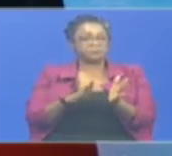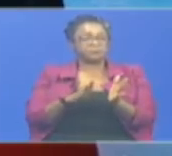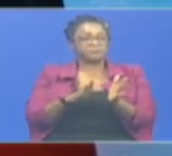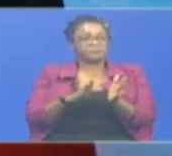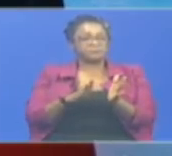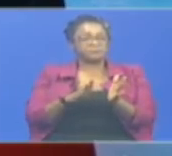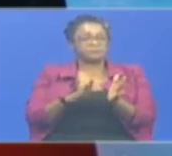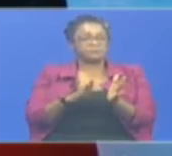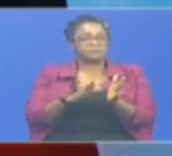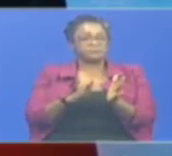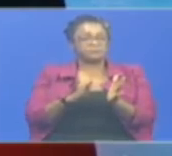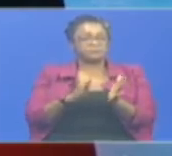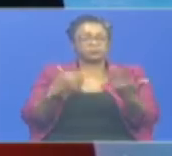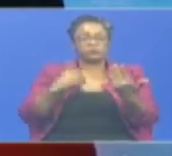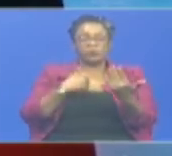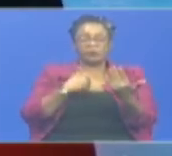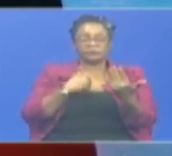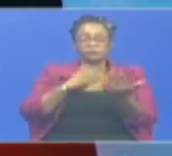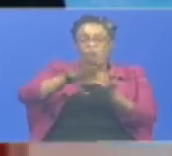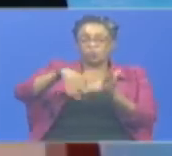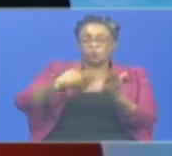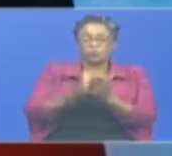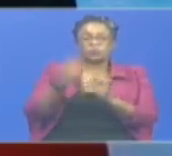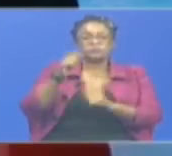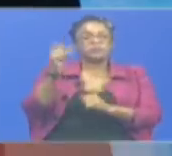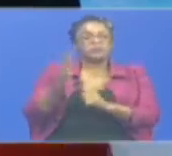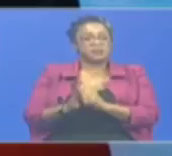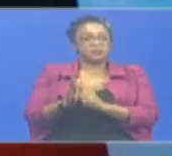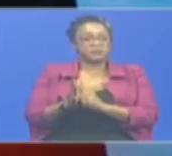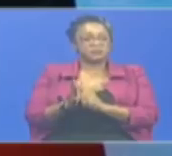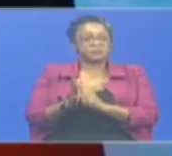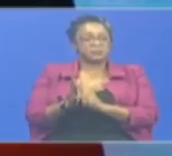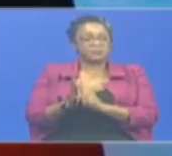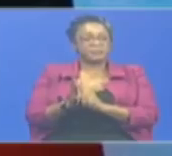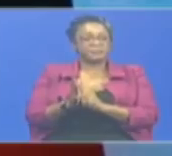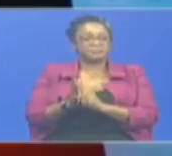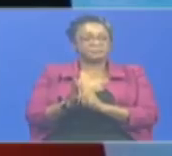extend our gratitude to all Kenyans for